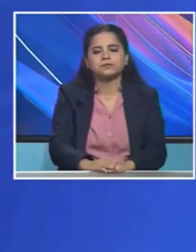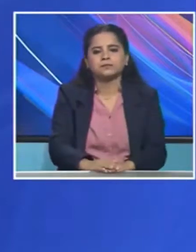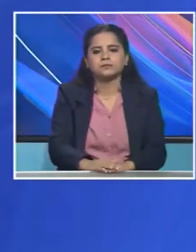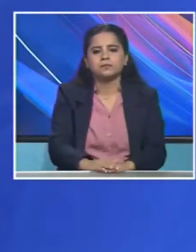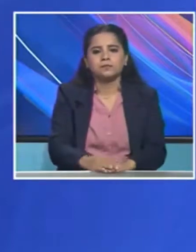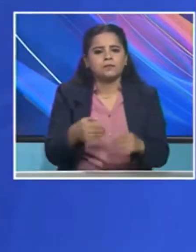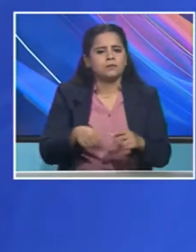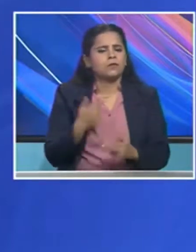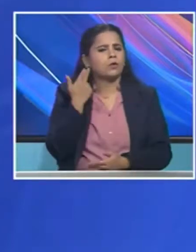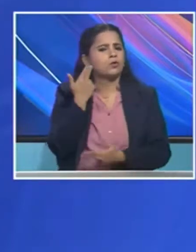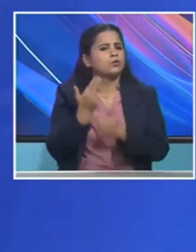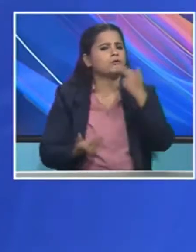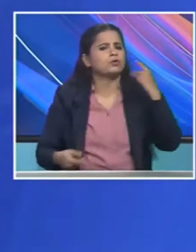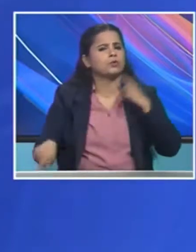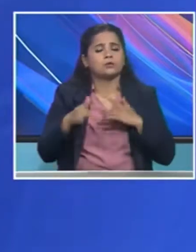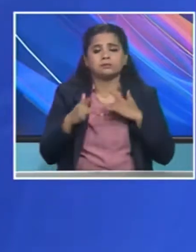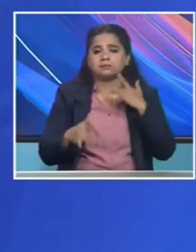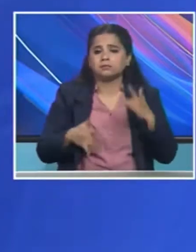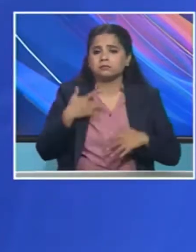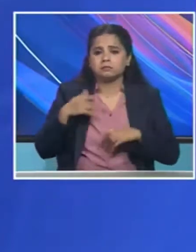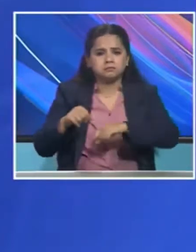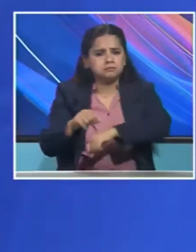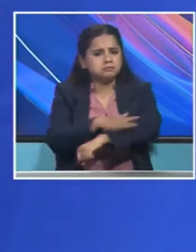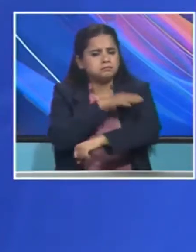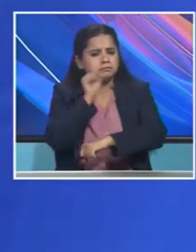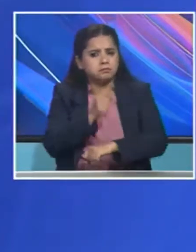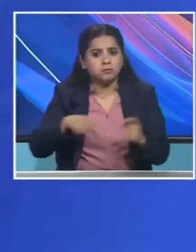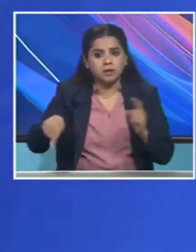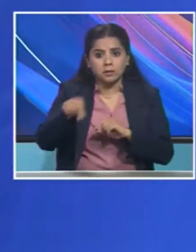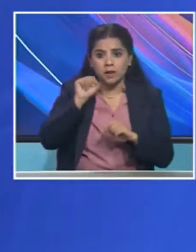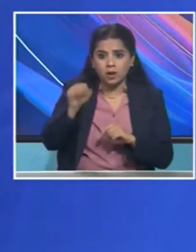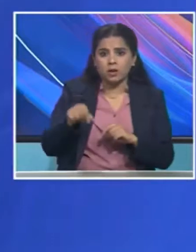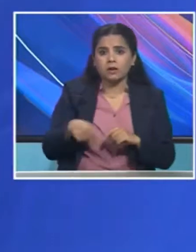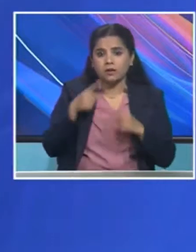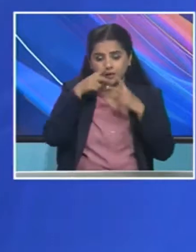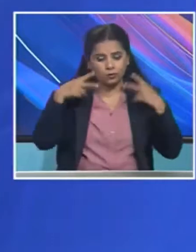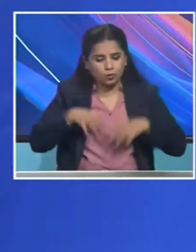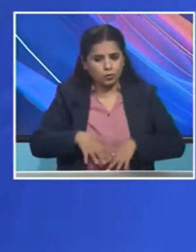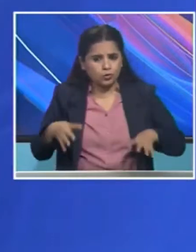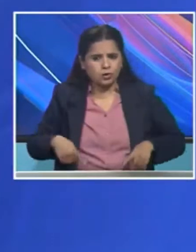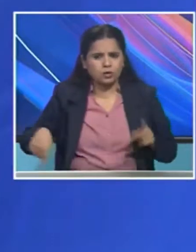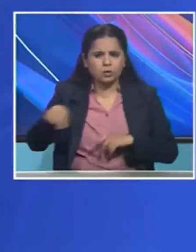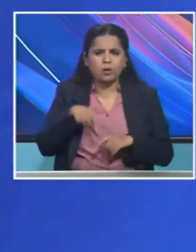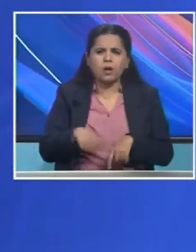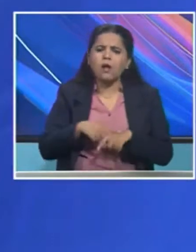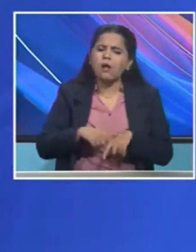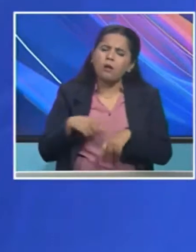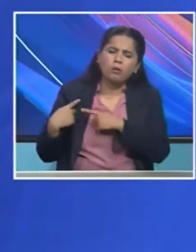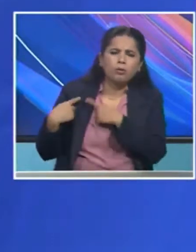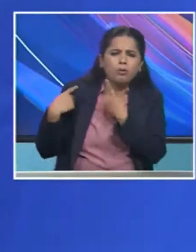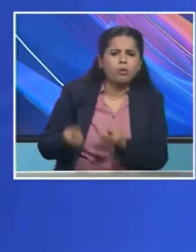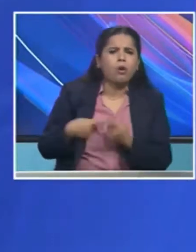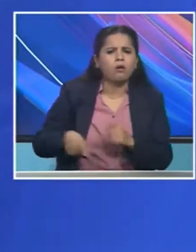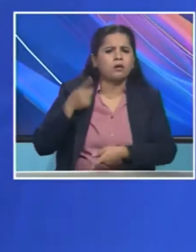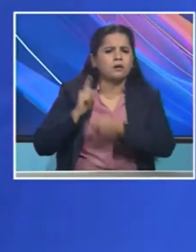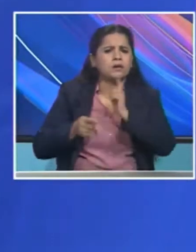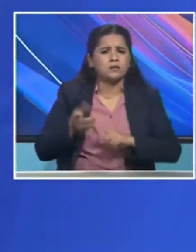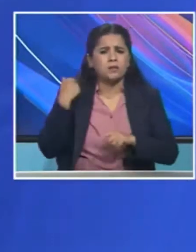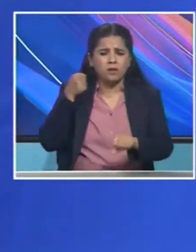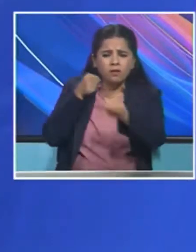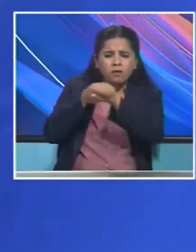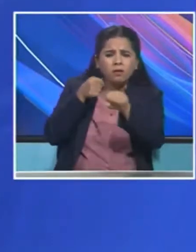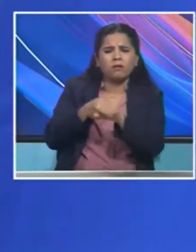Her story, of course, is inspiring, but the Santhal tribe she hails from has a long history of fighting the British,